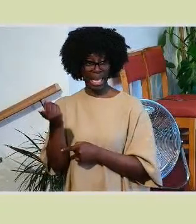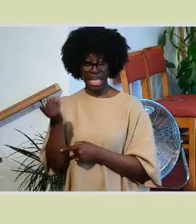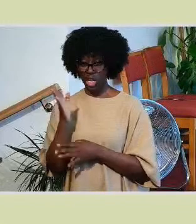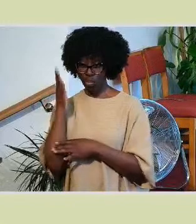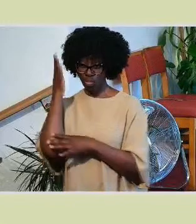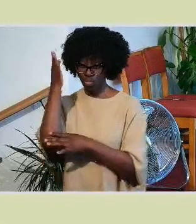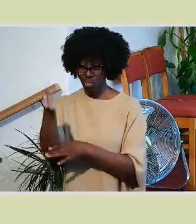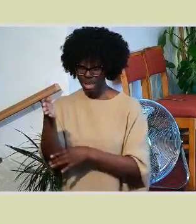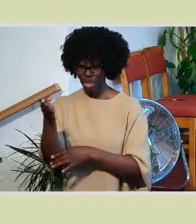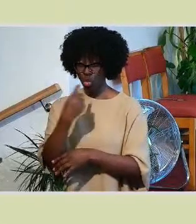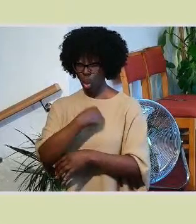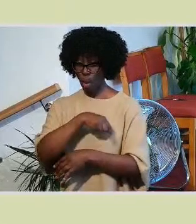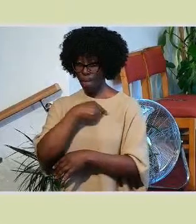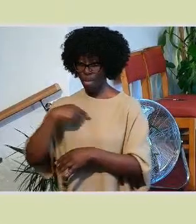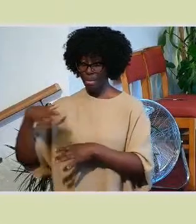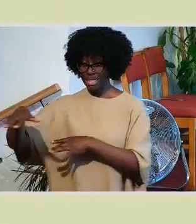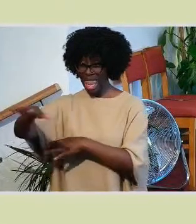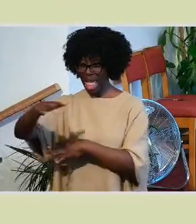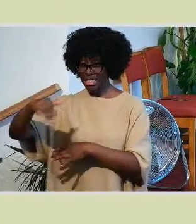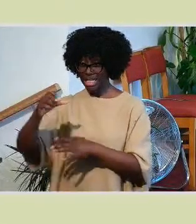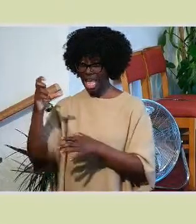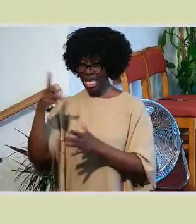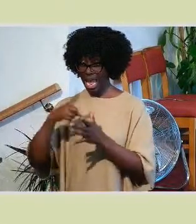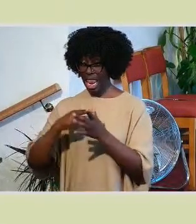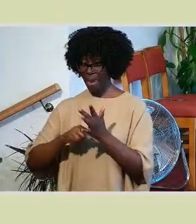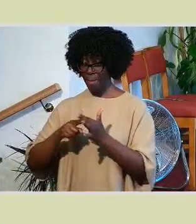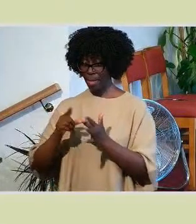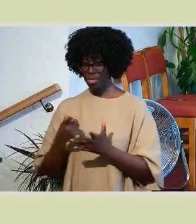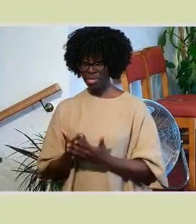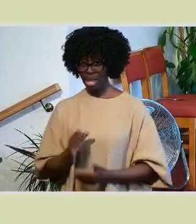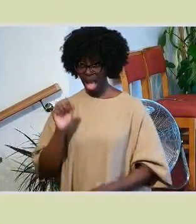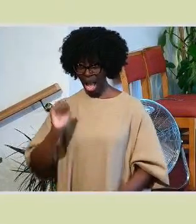land, he said, "No, I'm going to finish off this